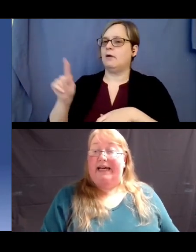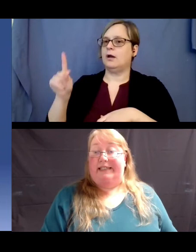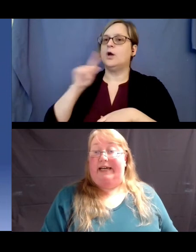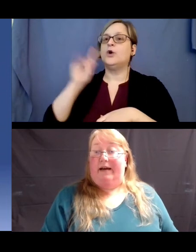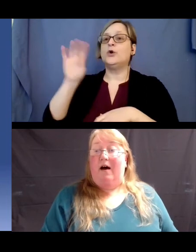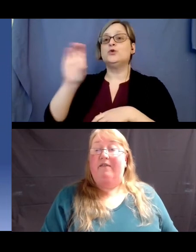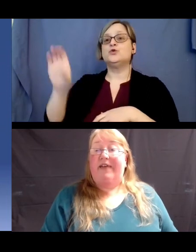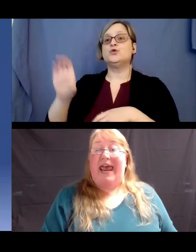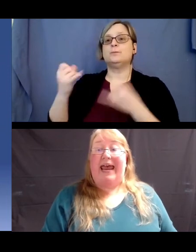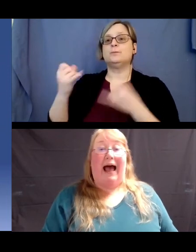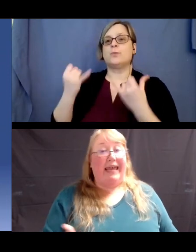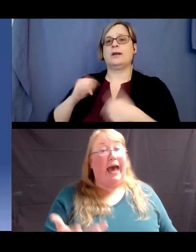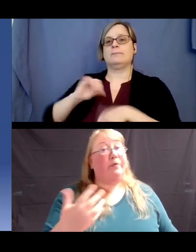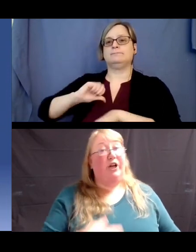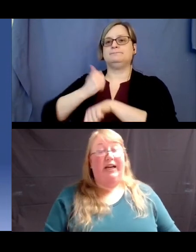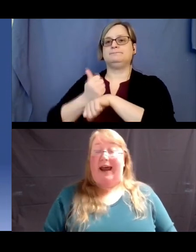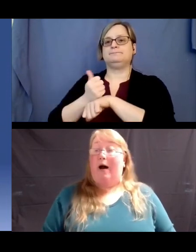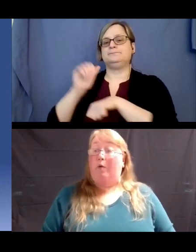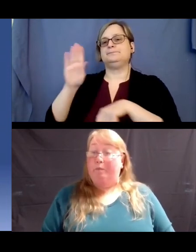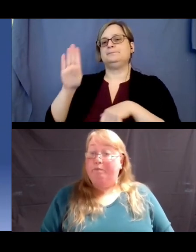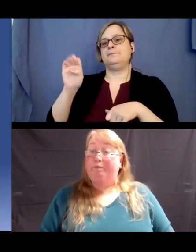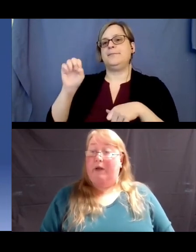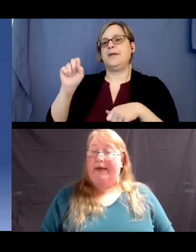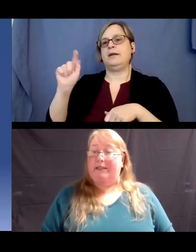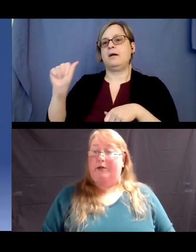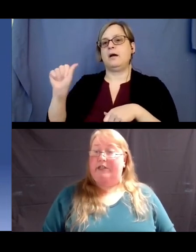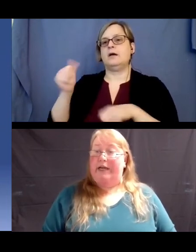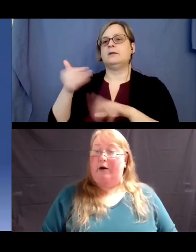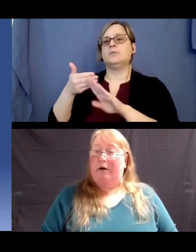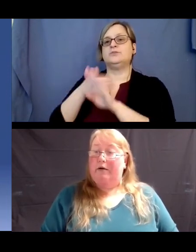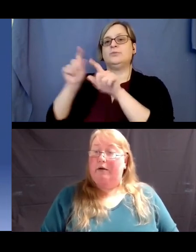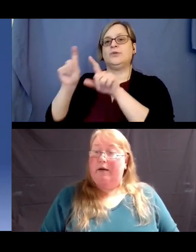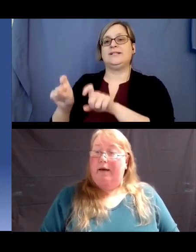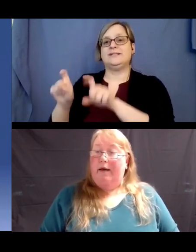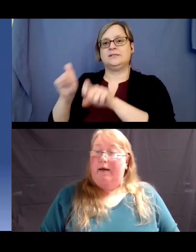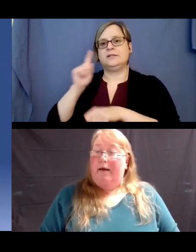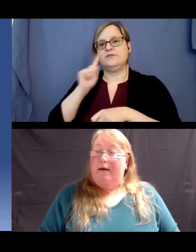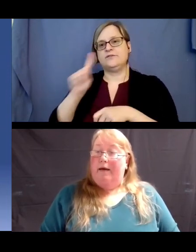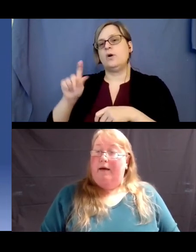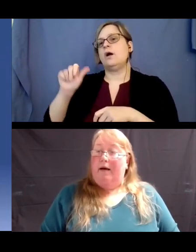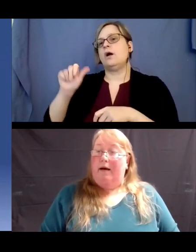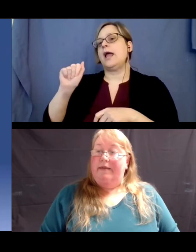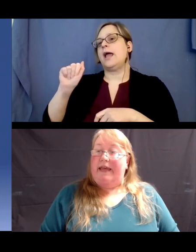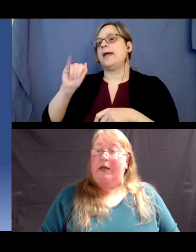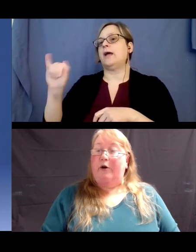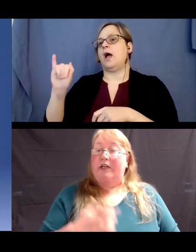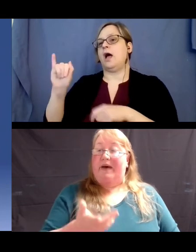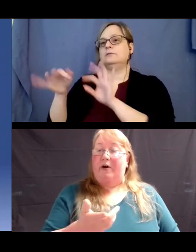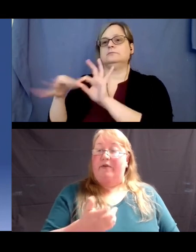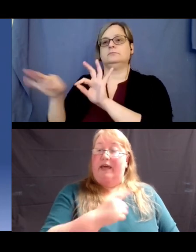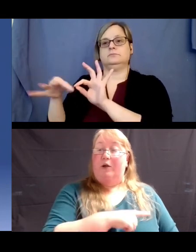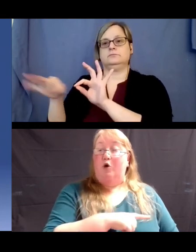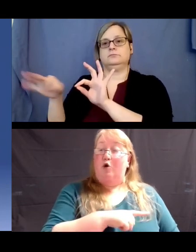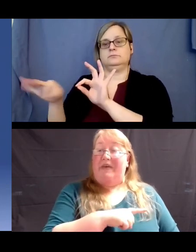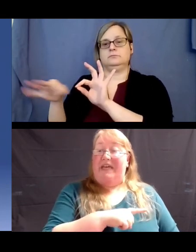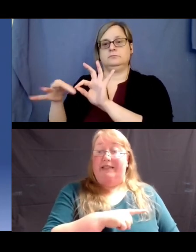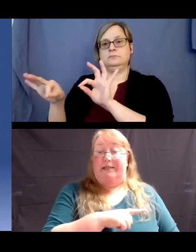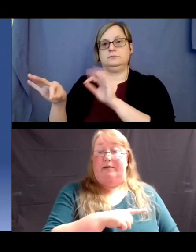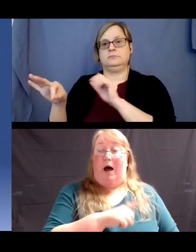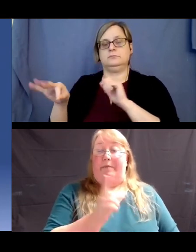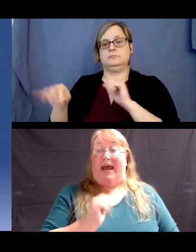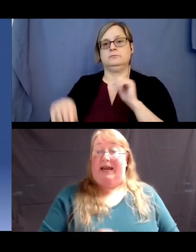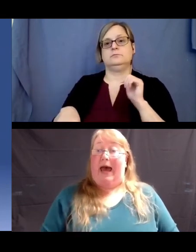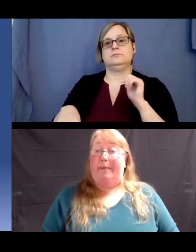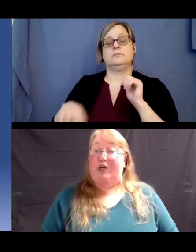beta testing of AI captioning now. That's good to hear. They hear it's better than Google